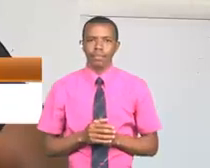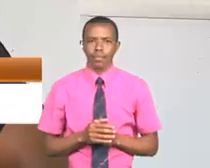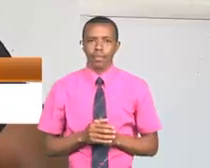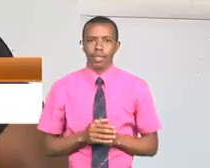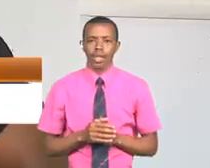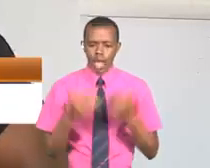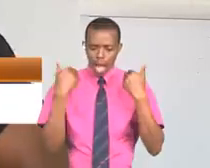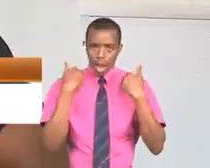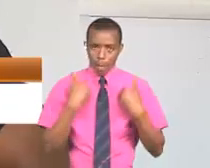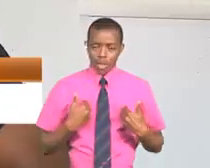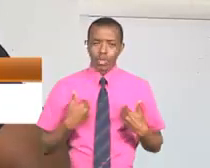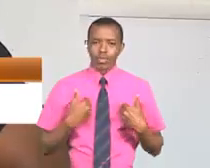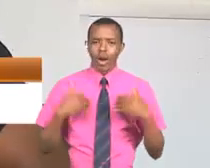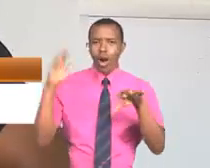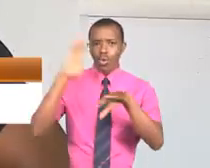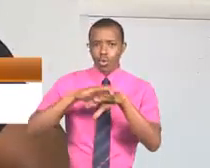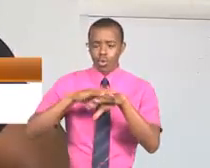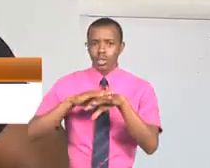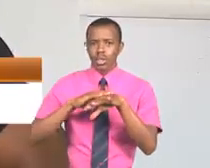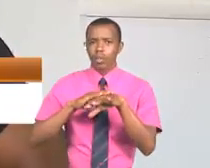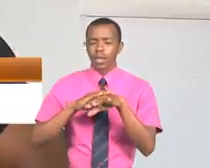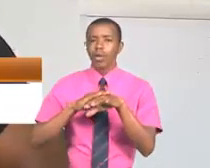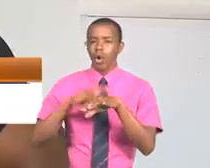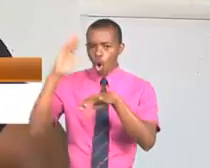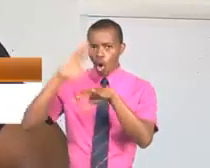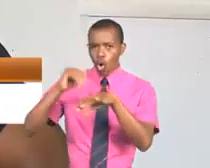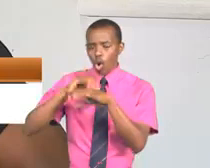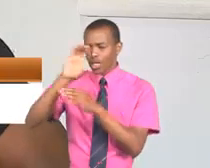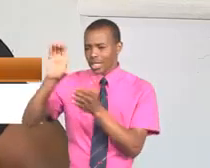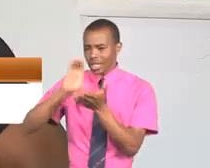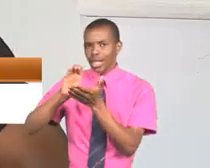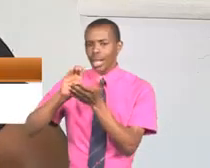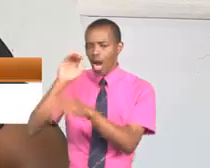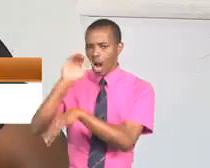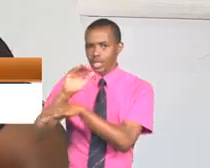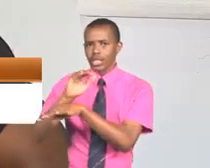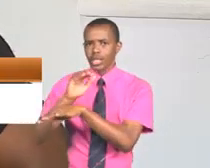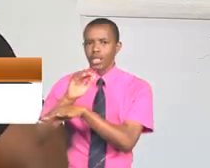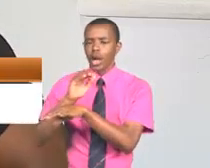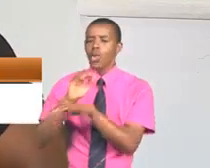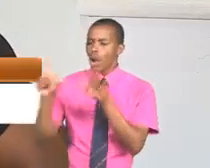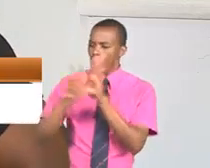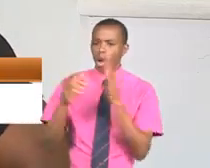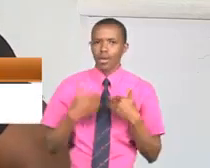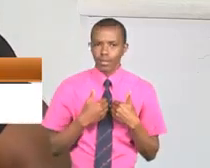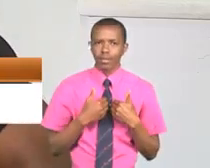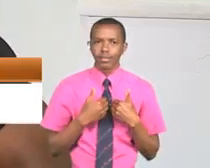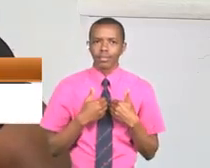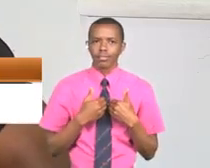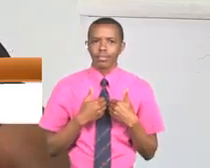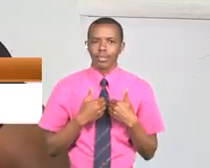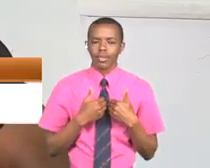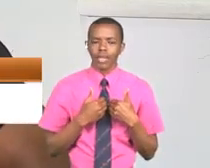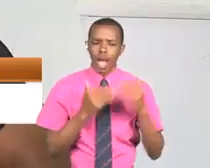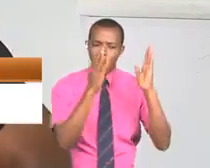According to me, features of a good call center, a call center needs to have adequate space, good sound regulation, so that the caller